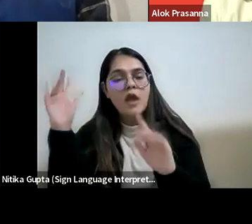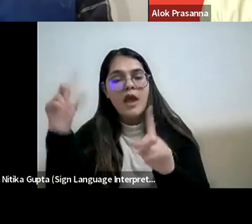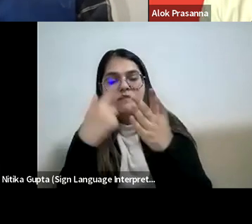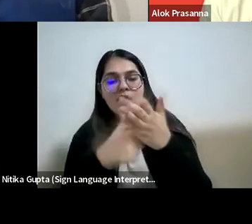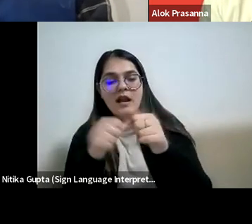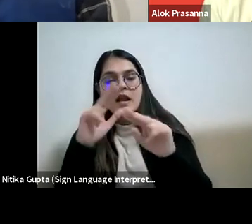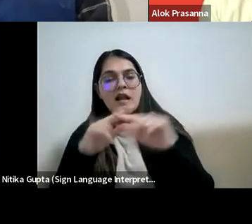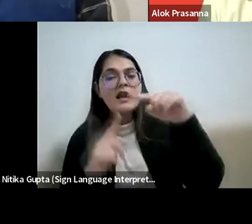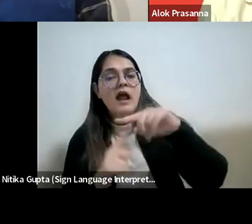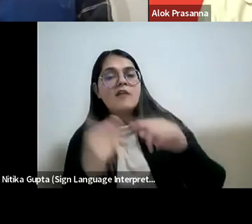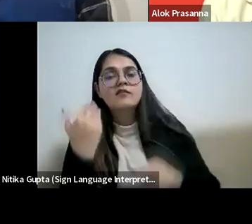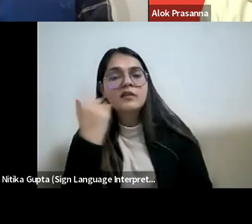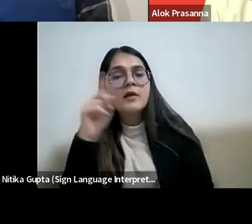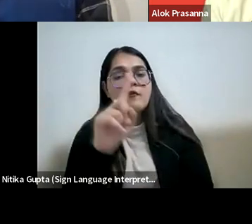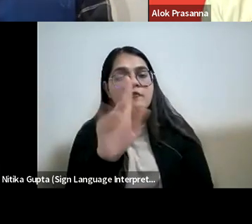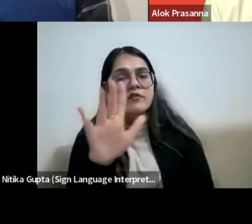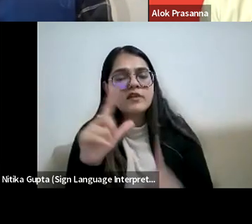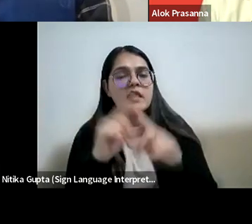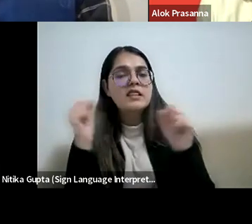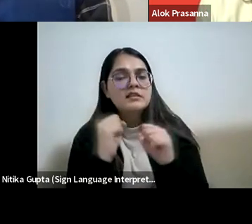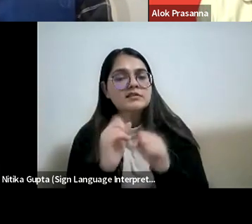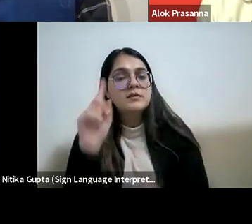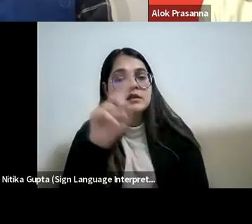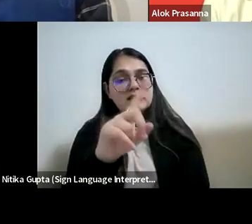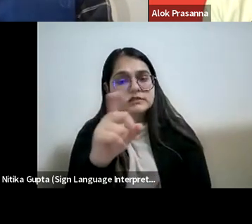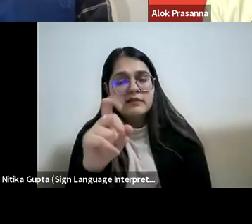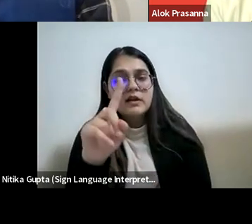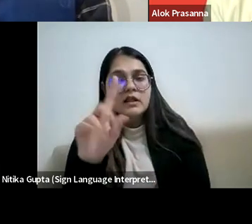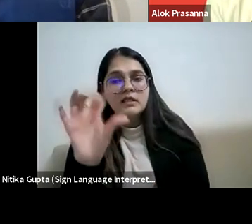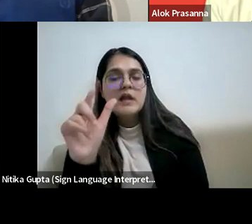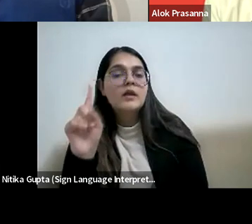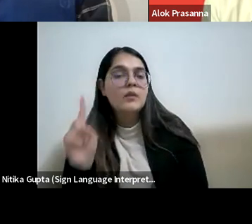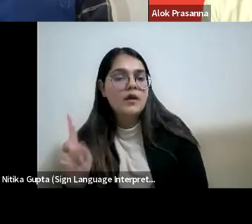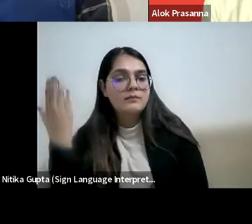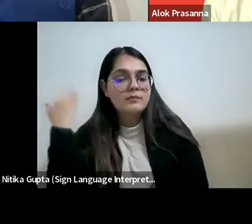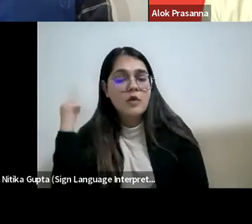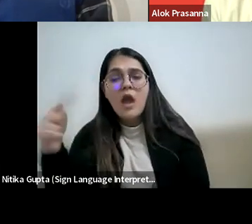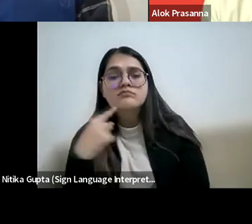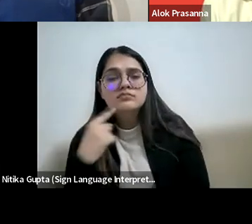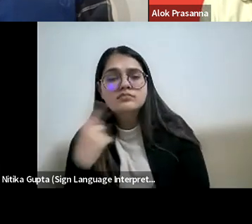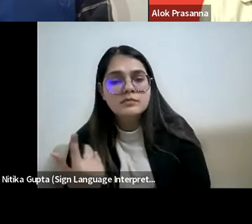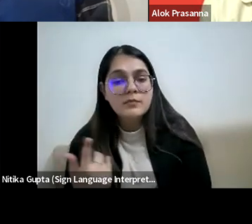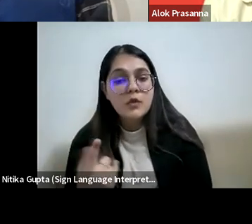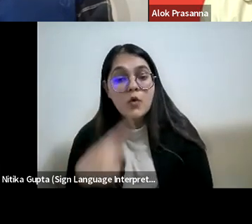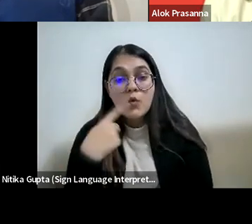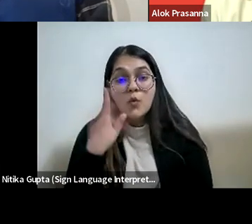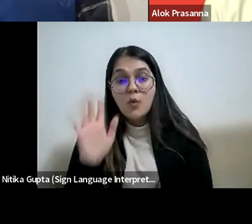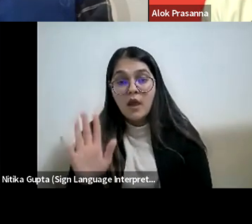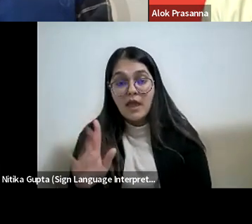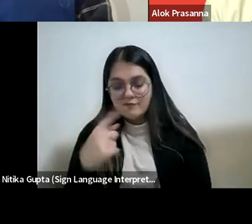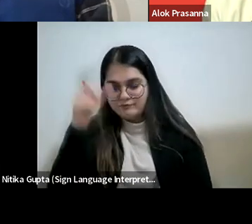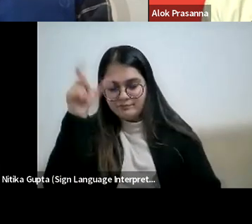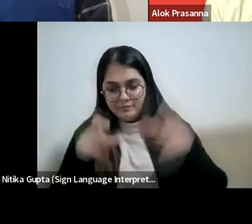came into existence on 15th of December, 1791. This was what it said: a well-regulated militia